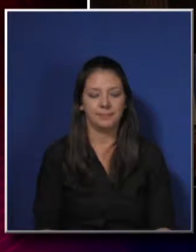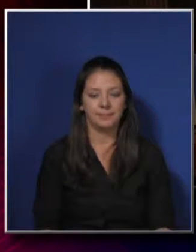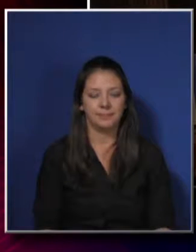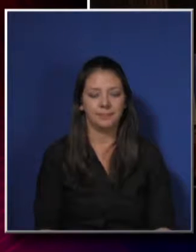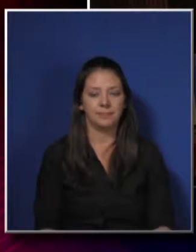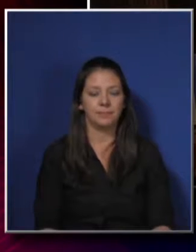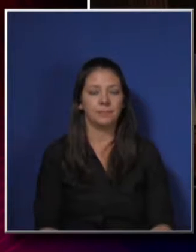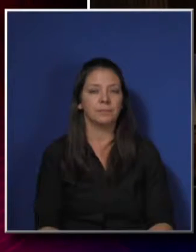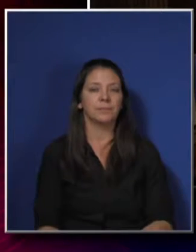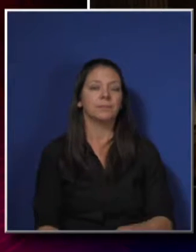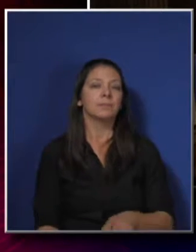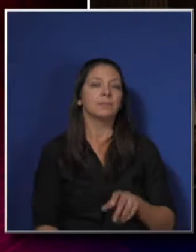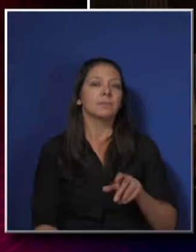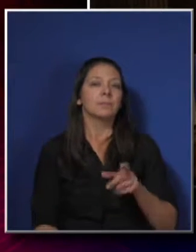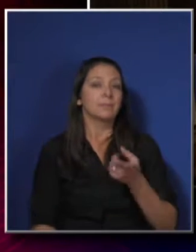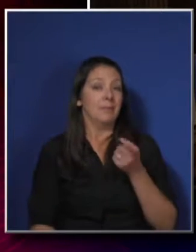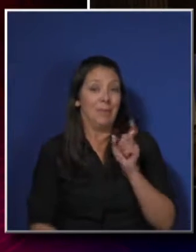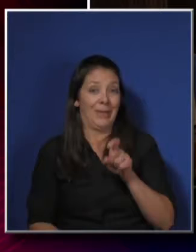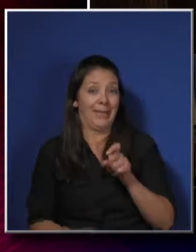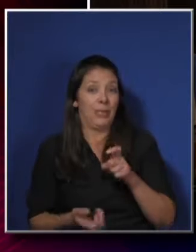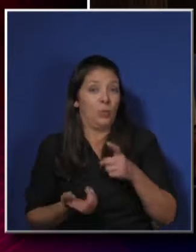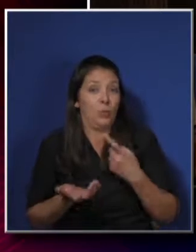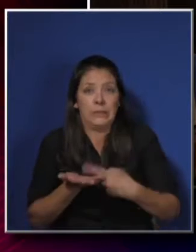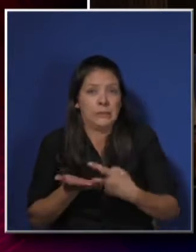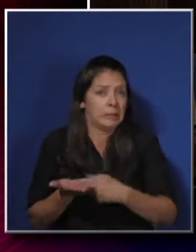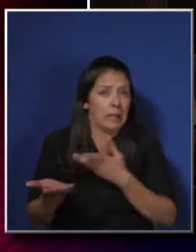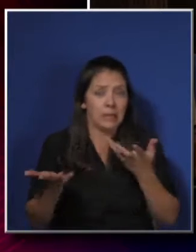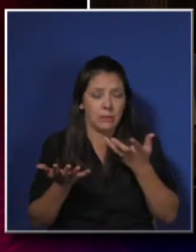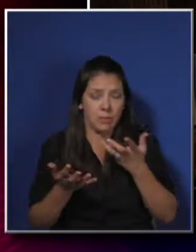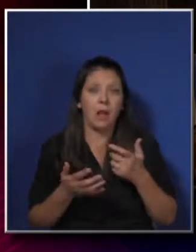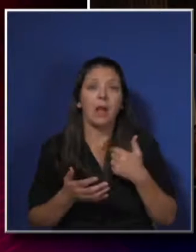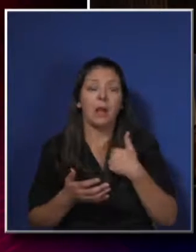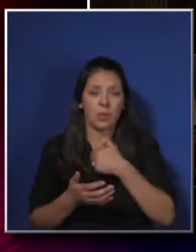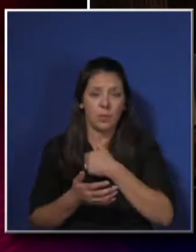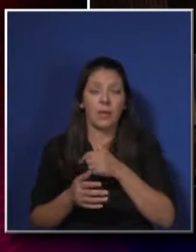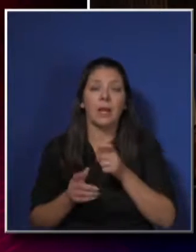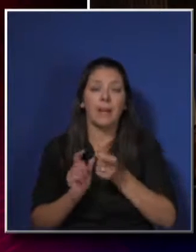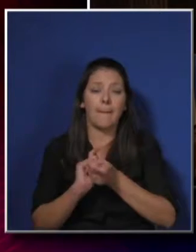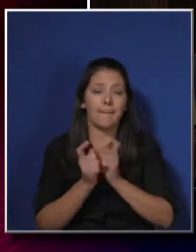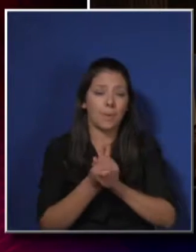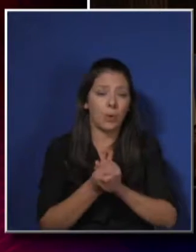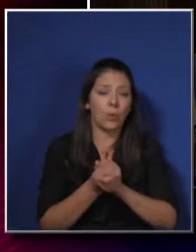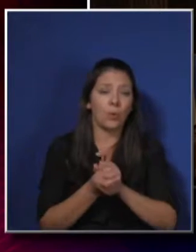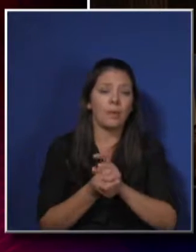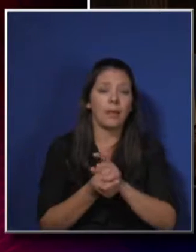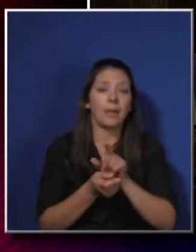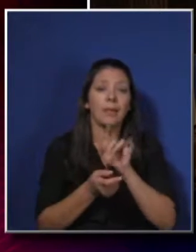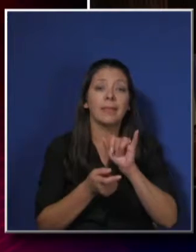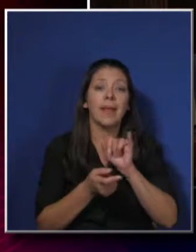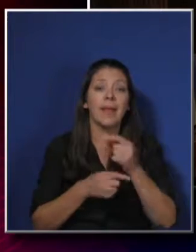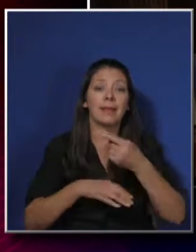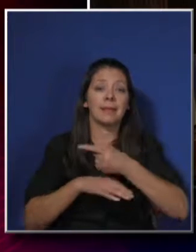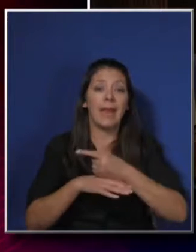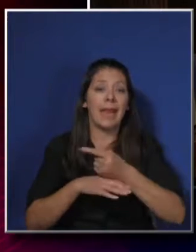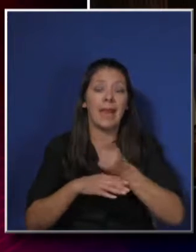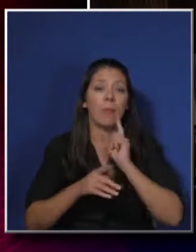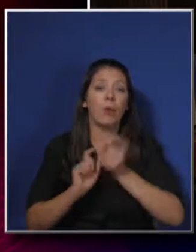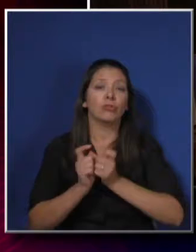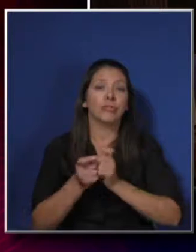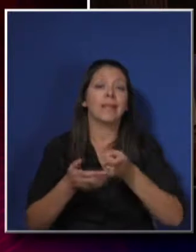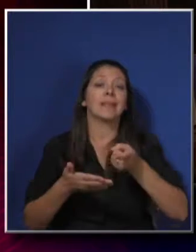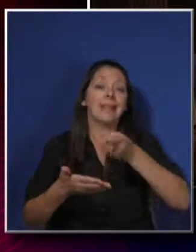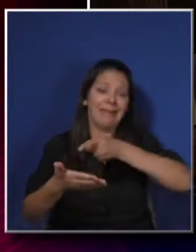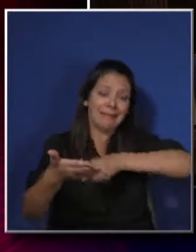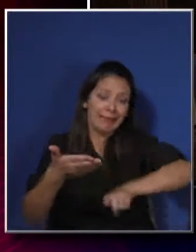So, do we need to discuss just moving those a week after? Does that work for everyone?